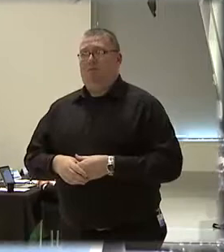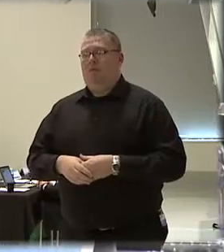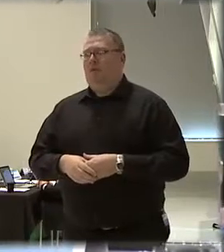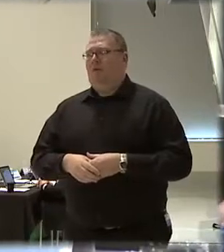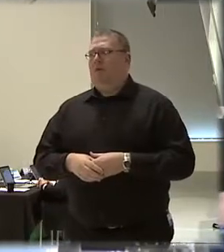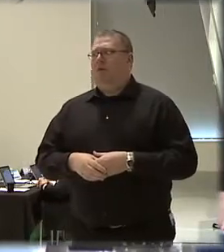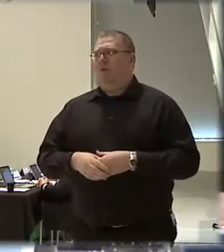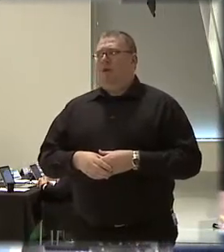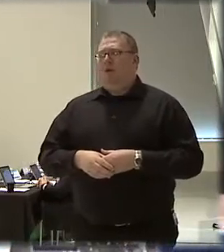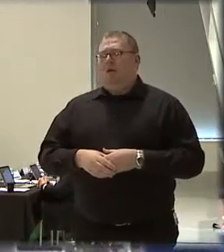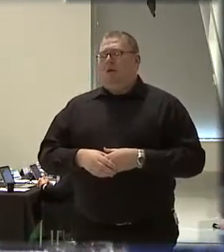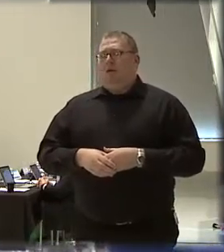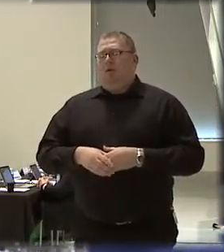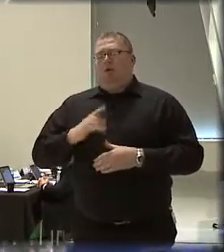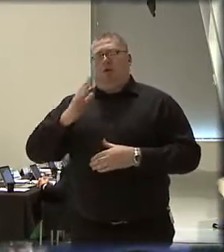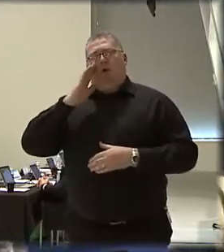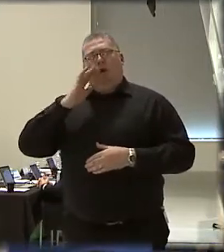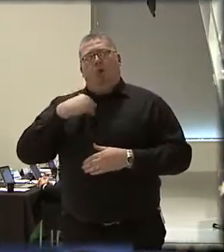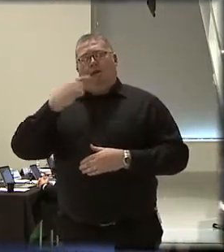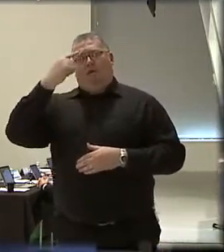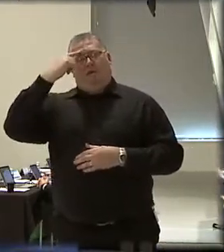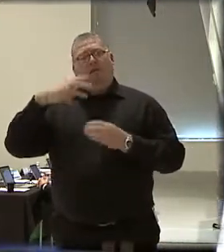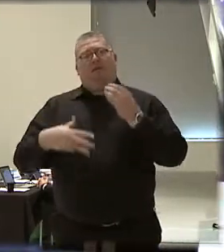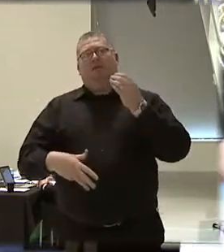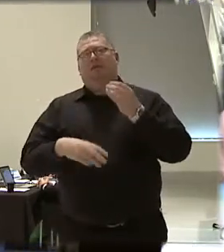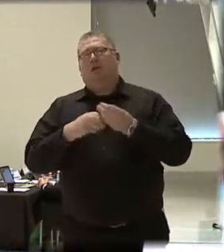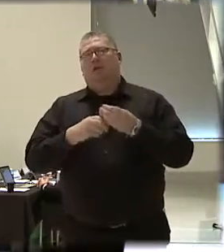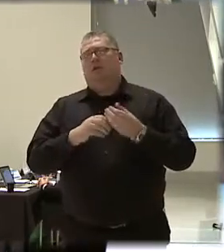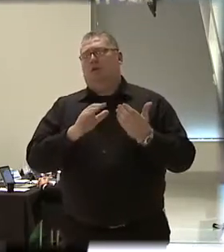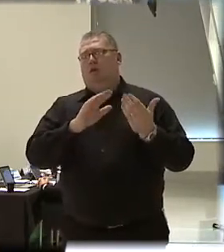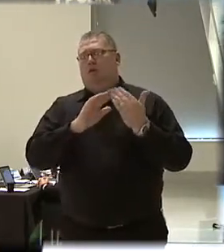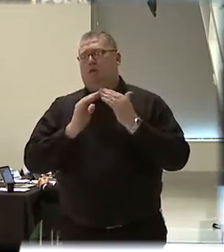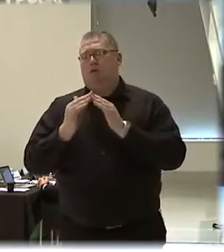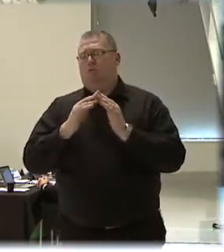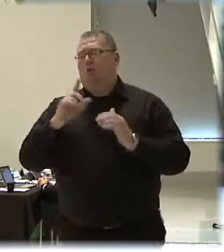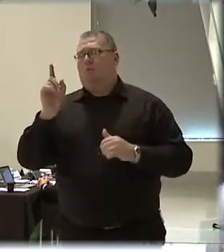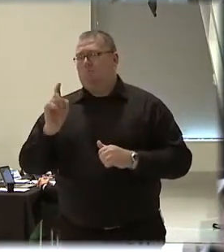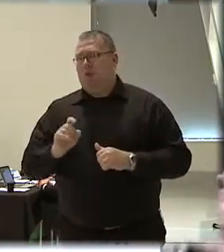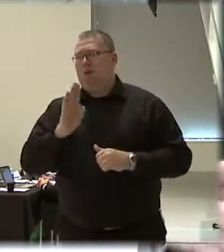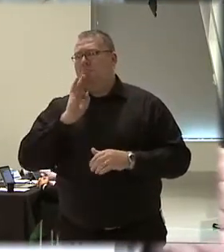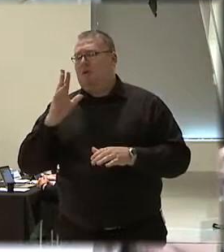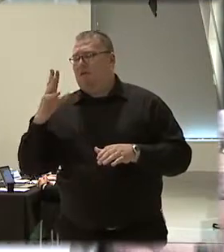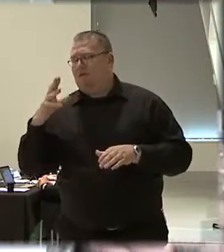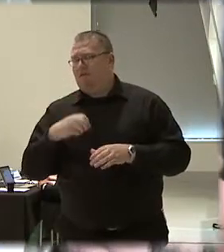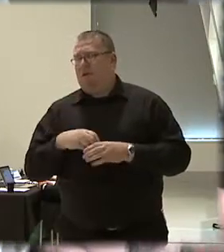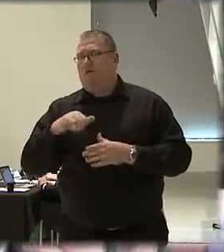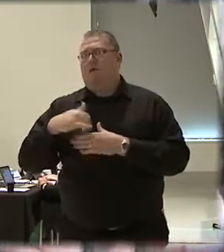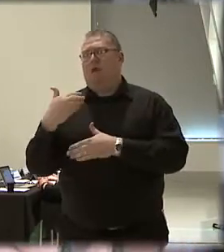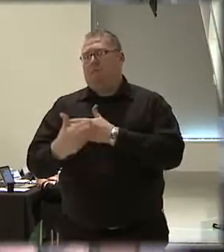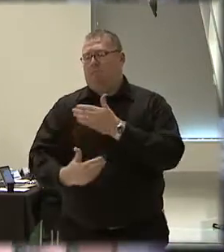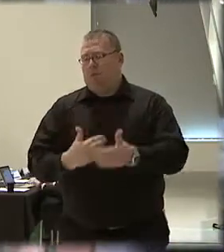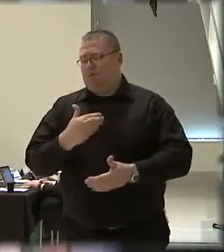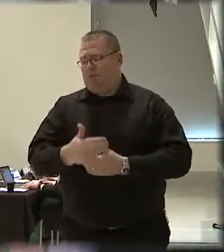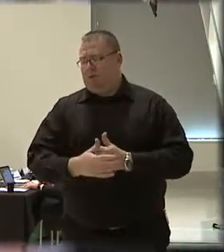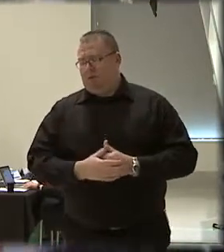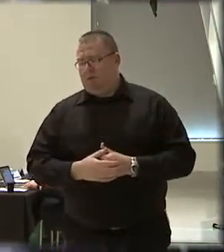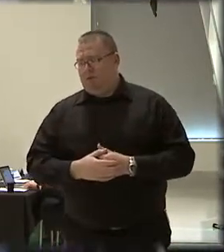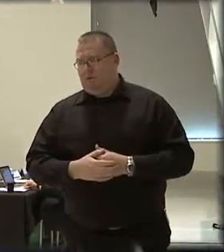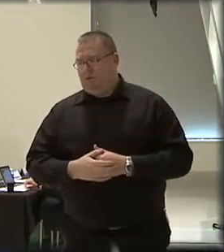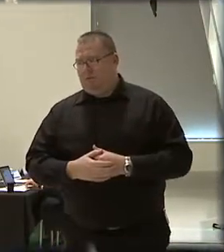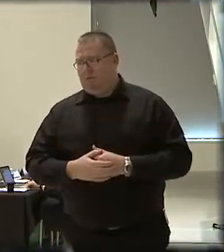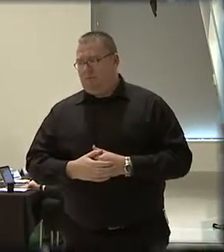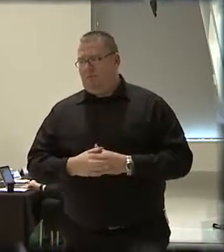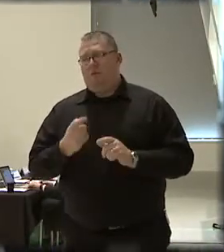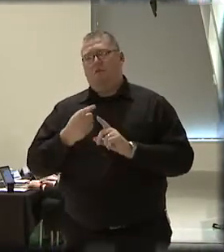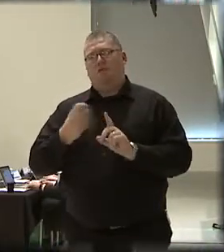I think additionally, the community has to be involved in the process. From